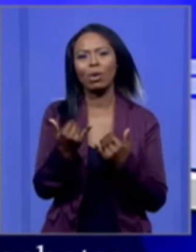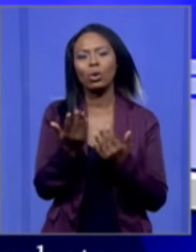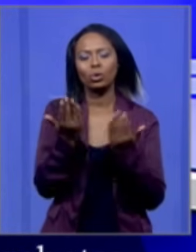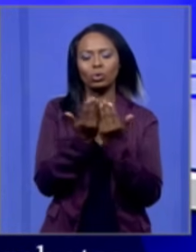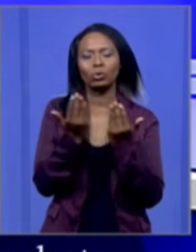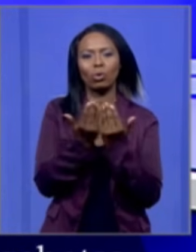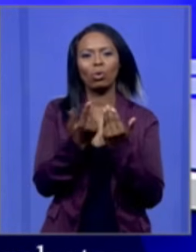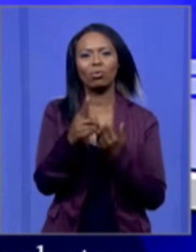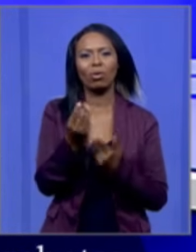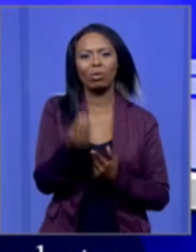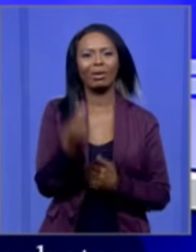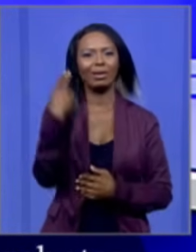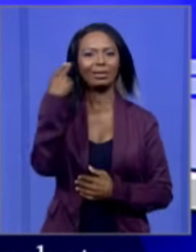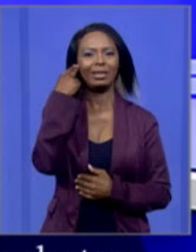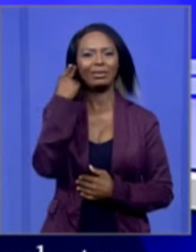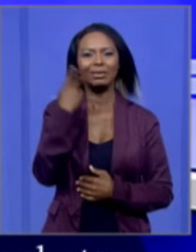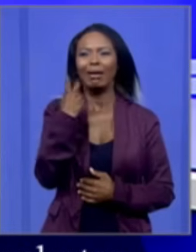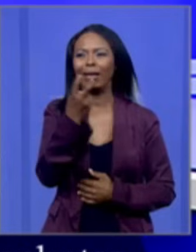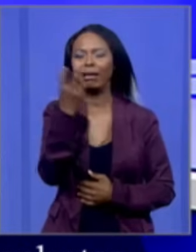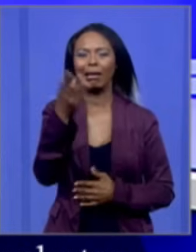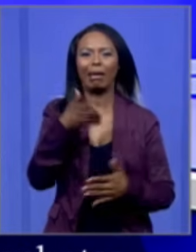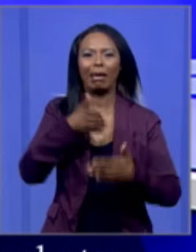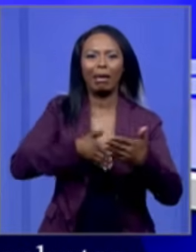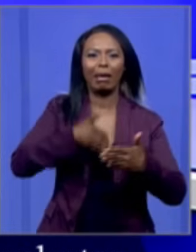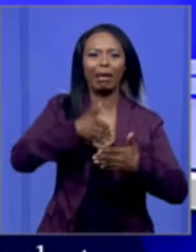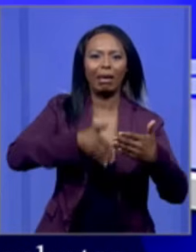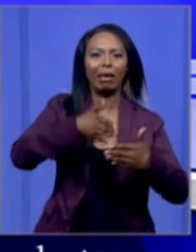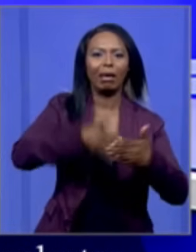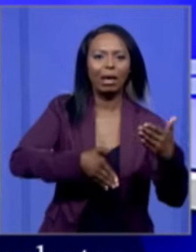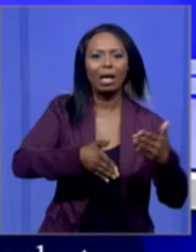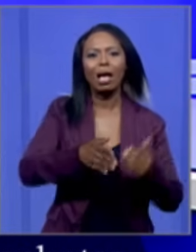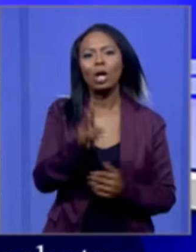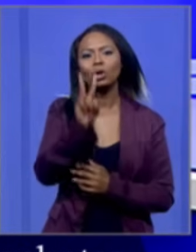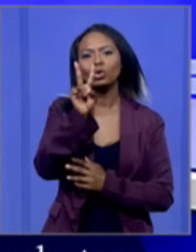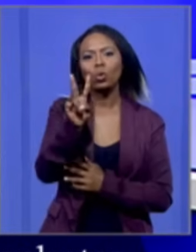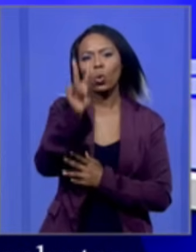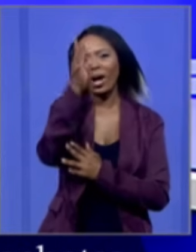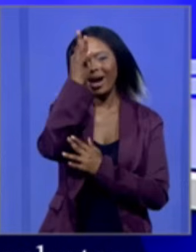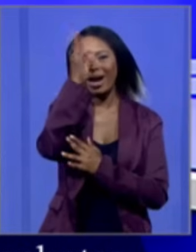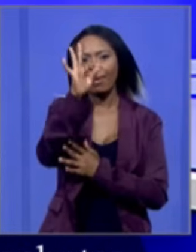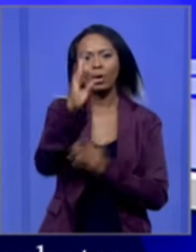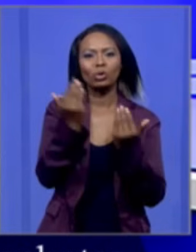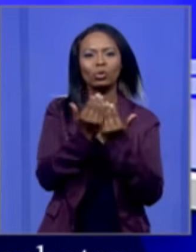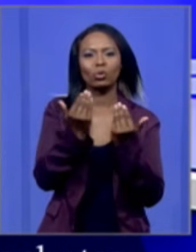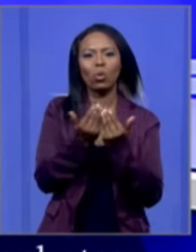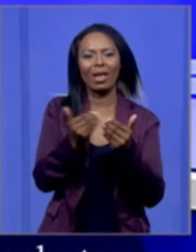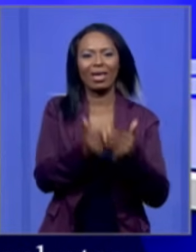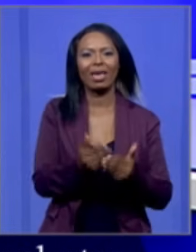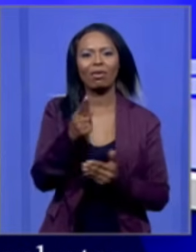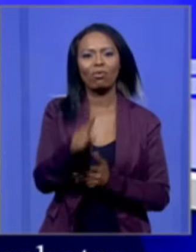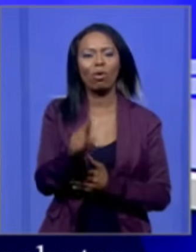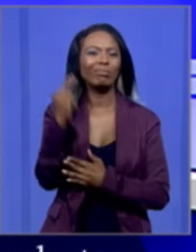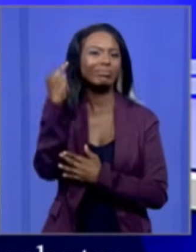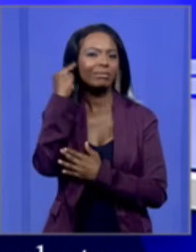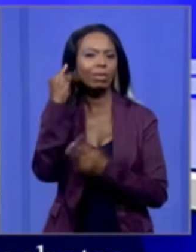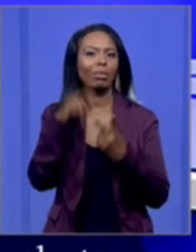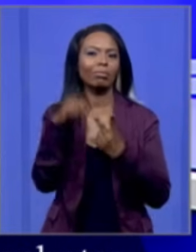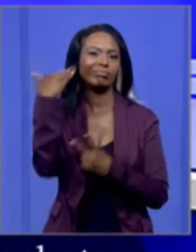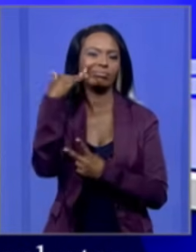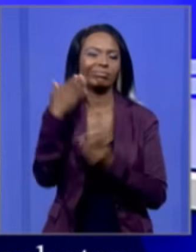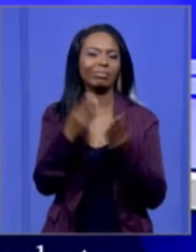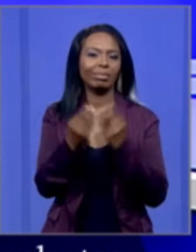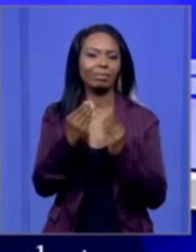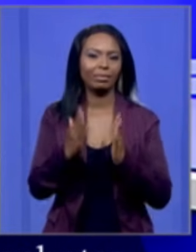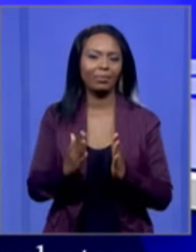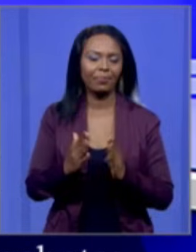ka Gauteng. Ke dikolo tše pedi fela tša mmušo ka profenseng tšeo di hlokomelago bana bao ba nago le bothata bja